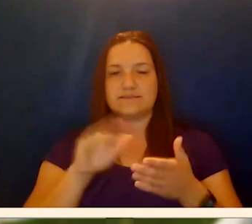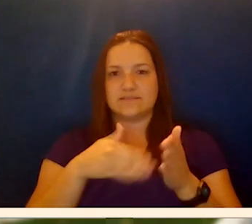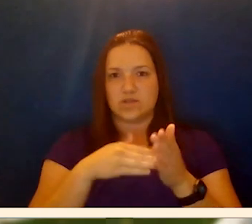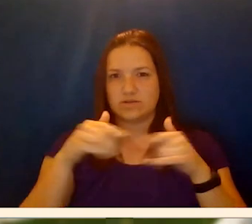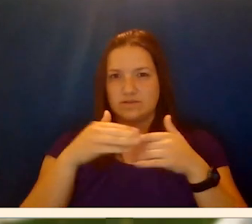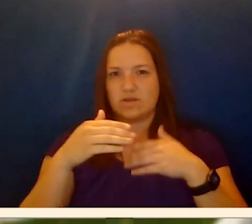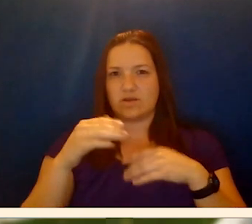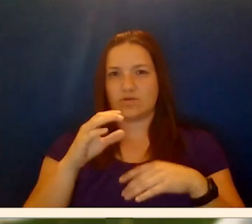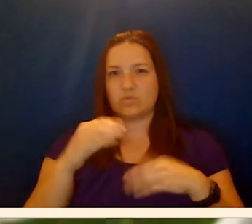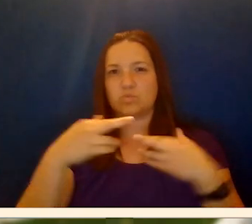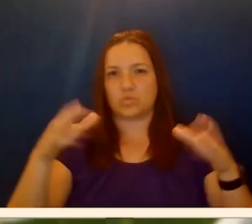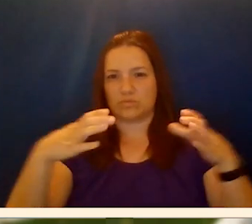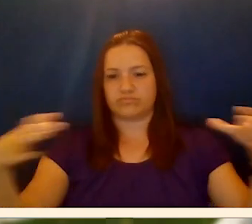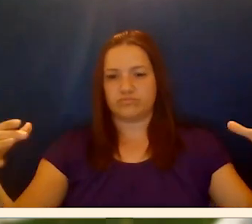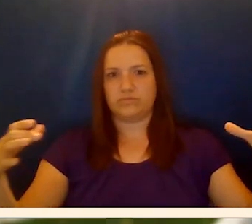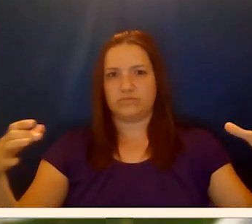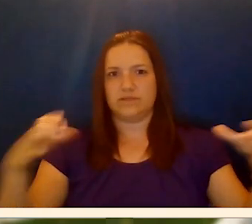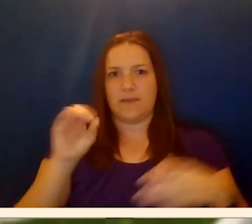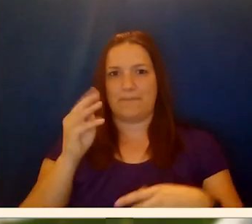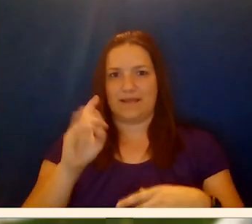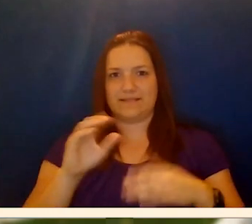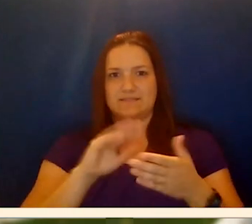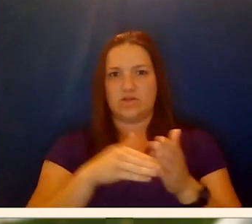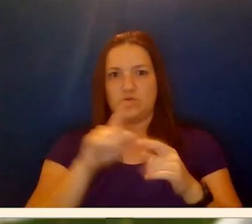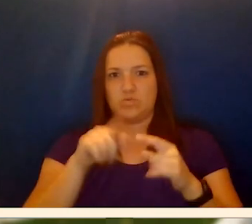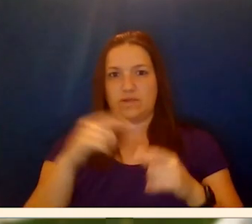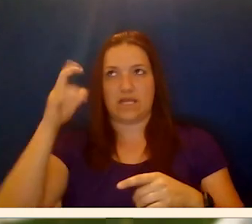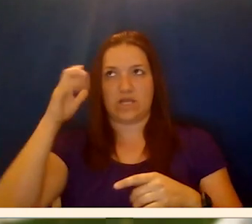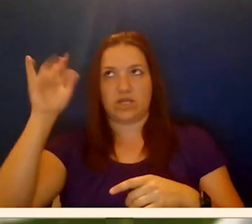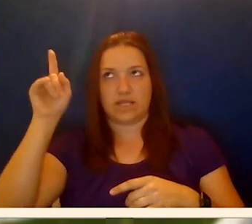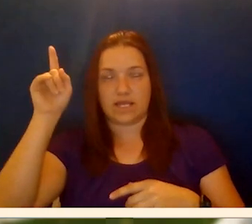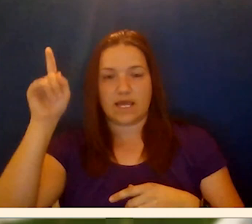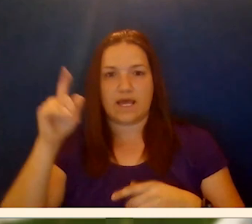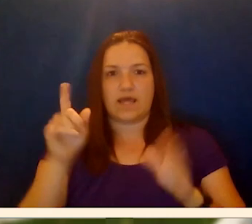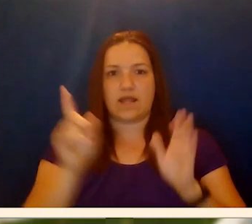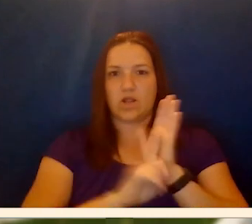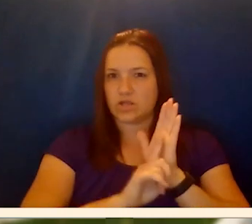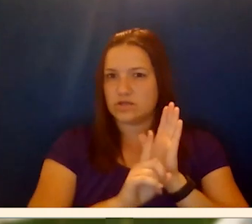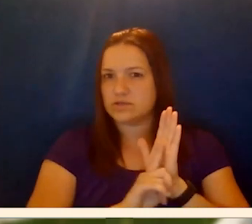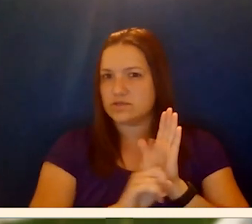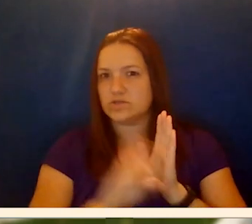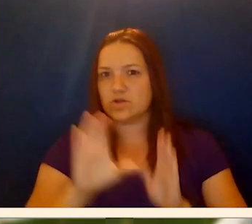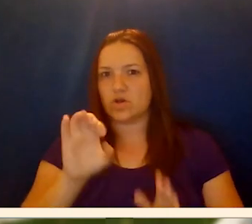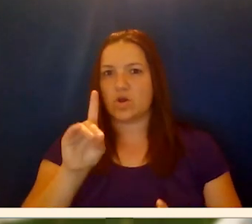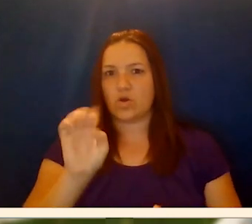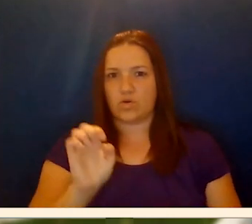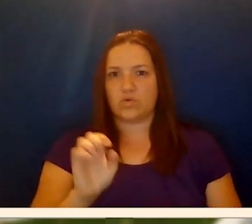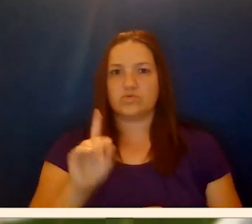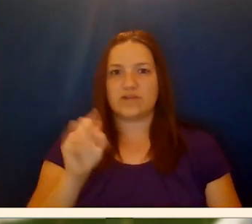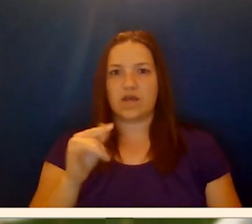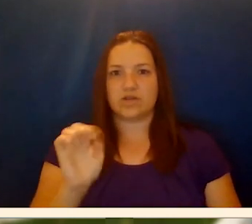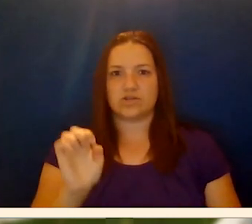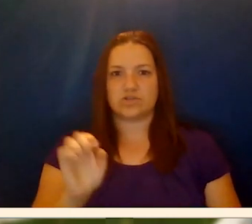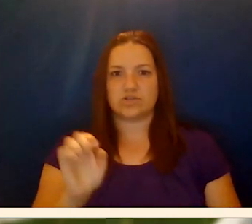our directors know when they hear that overhead page or get alerted to the code triage, they